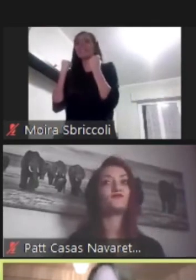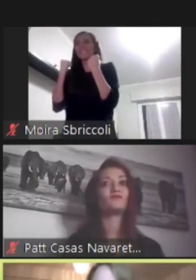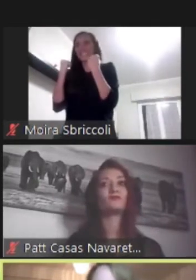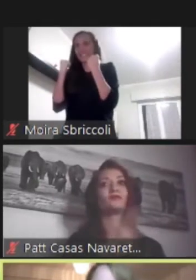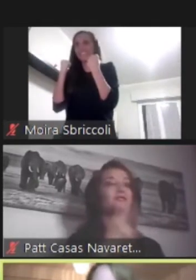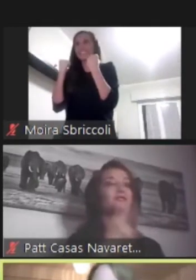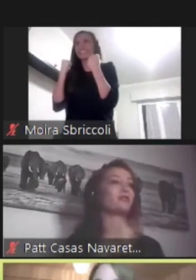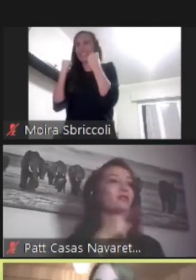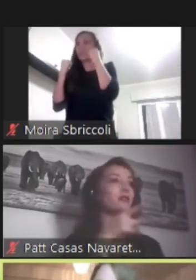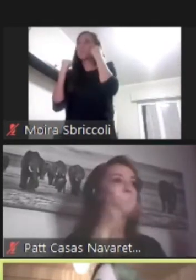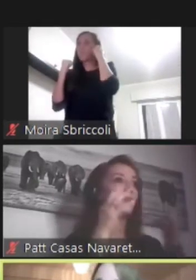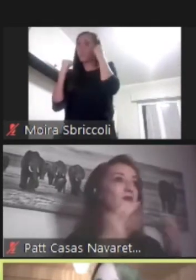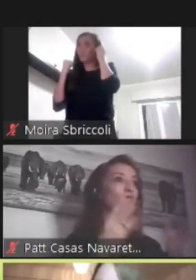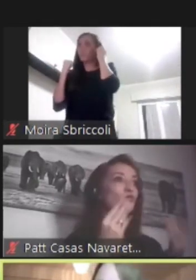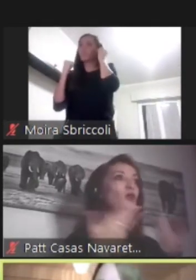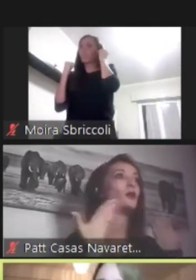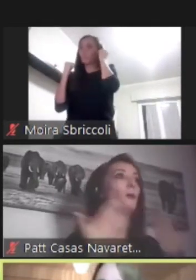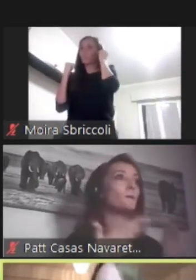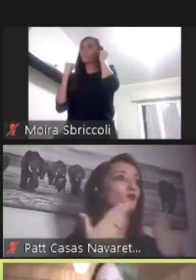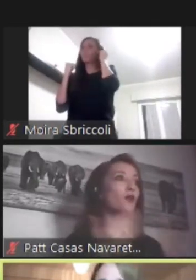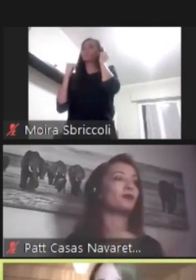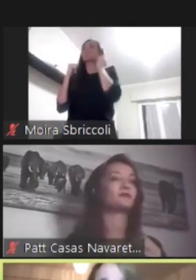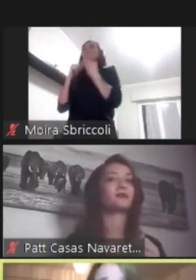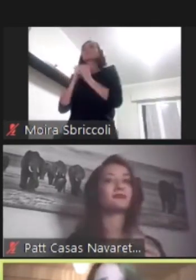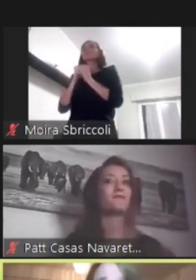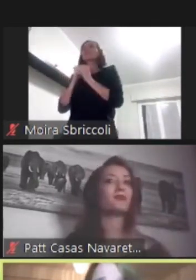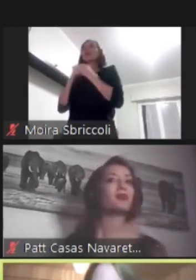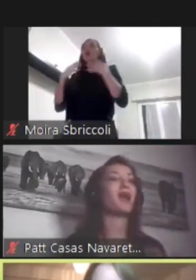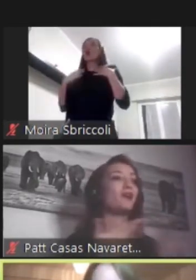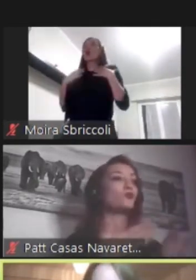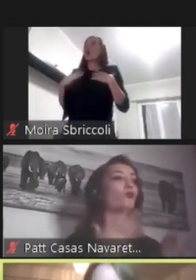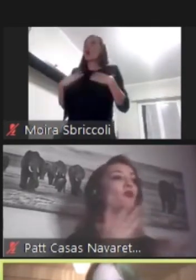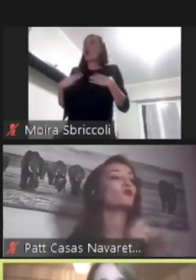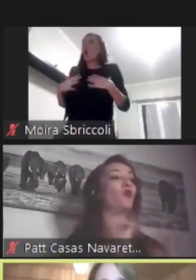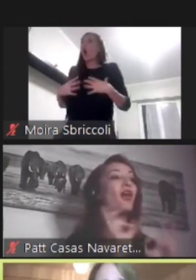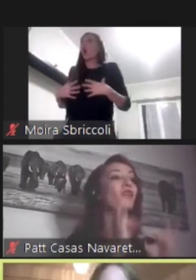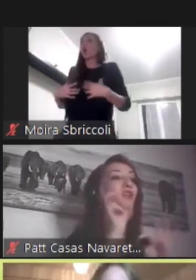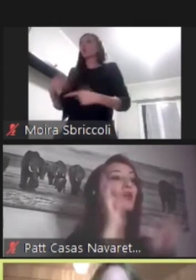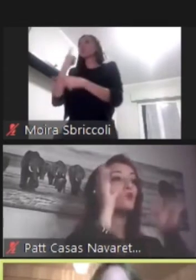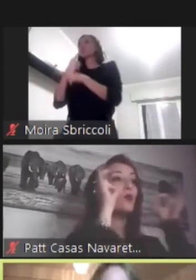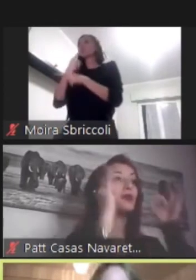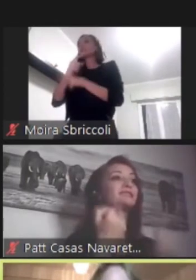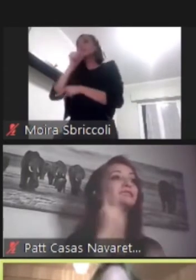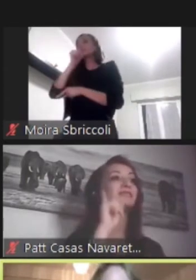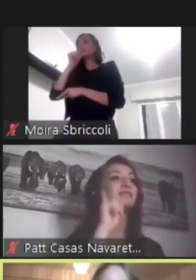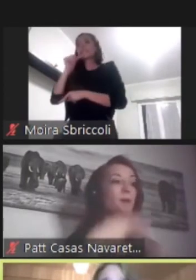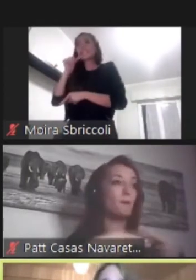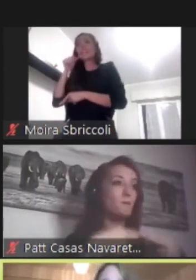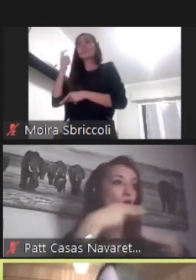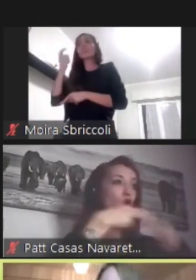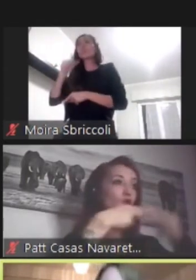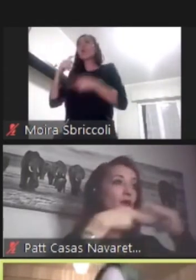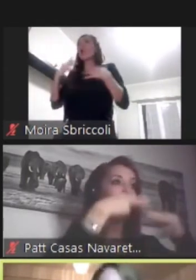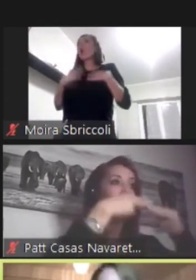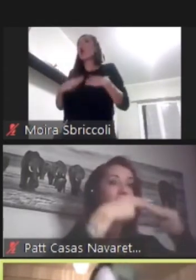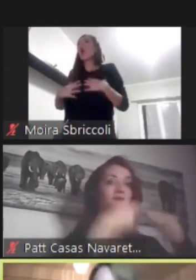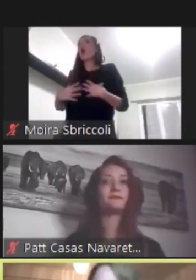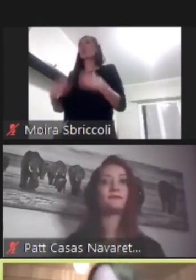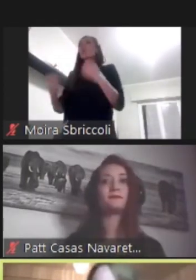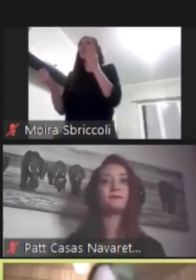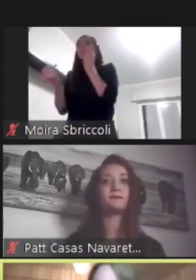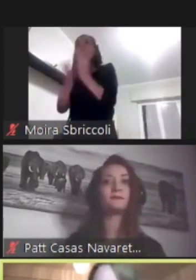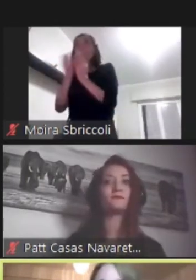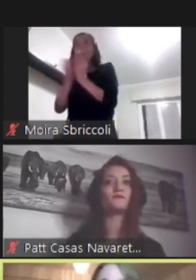body needs because your body doesn't make its own amino acids. You need to obtain it